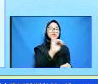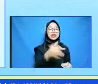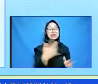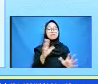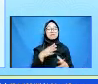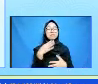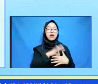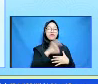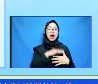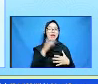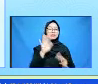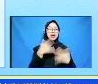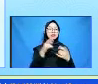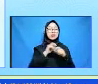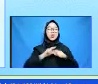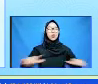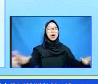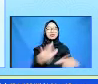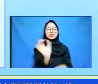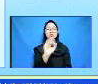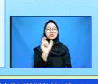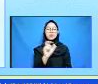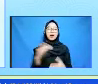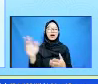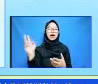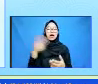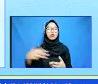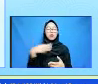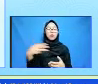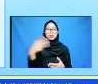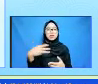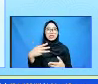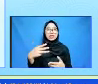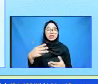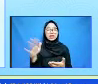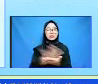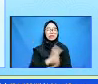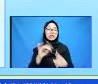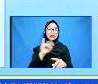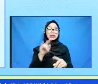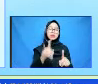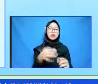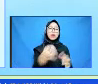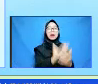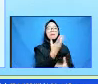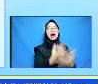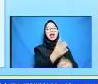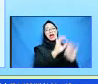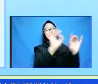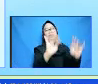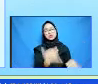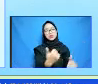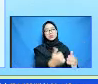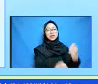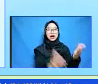consideration. And the fourth, never stop for searching for opportunities to implement climate action that directly benefit